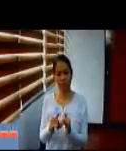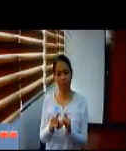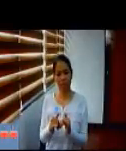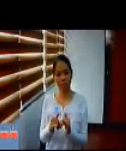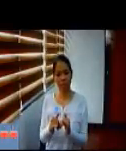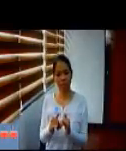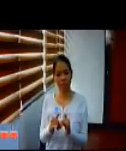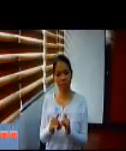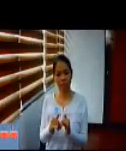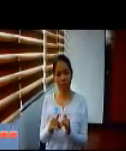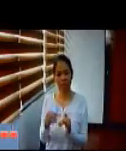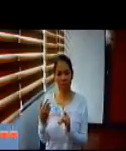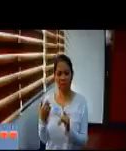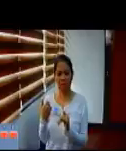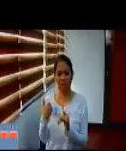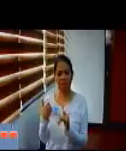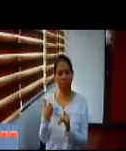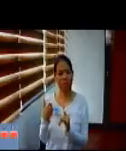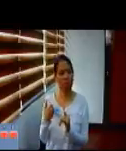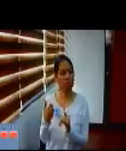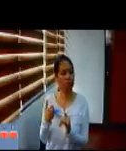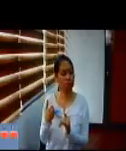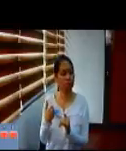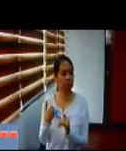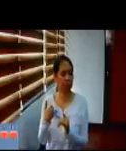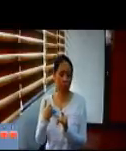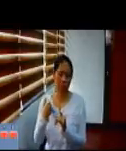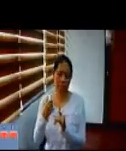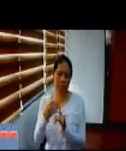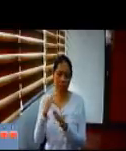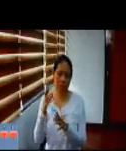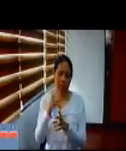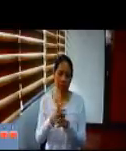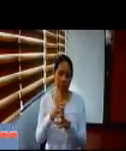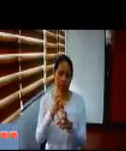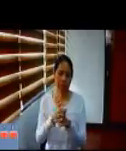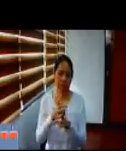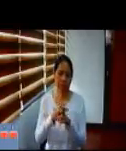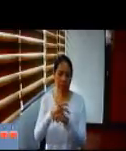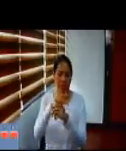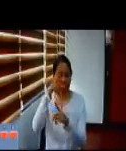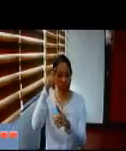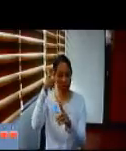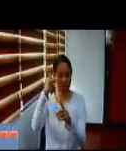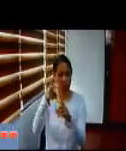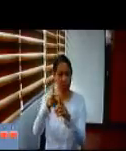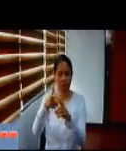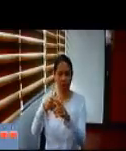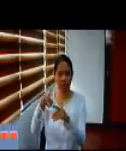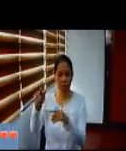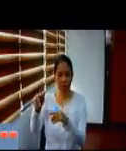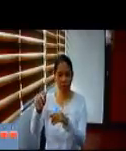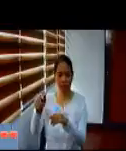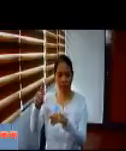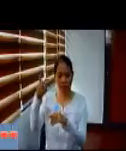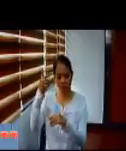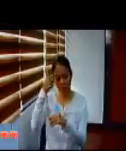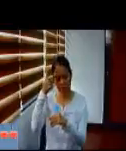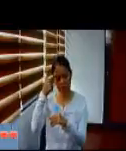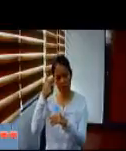appears to be an elusive target that I think this administration is trying very hard to